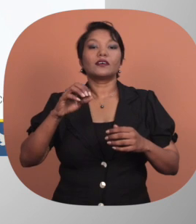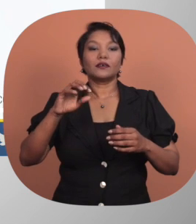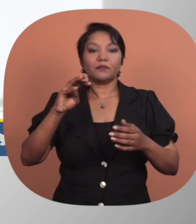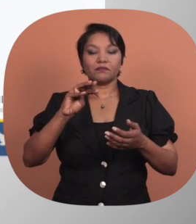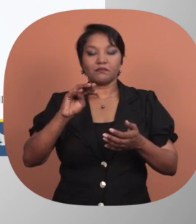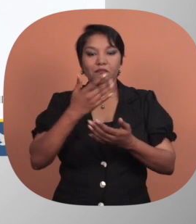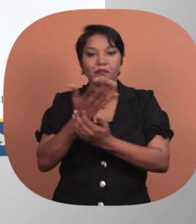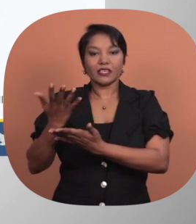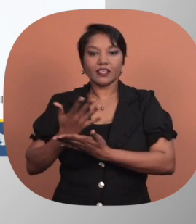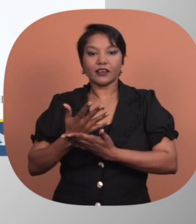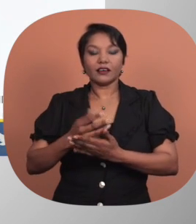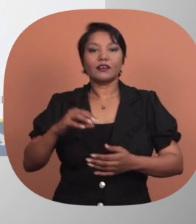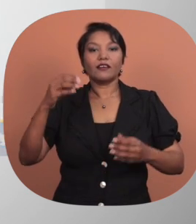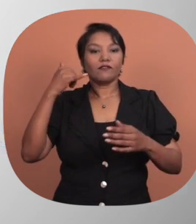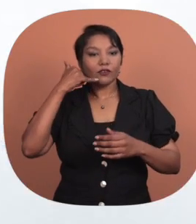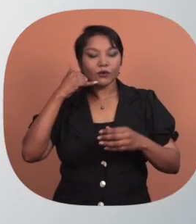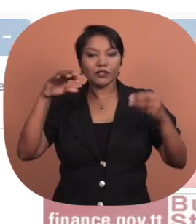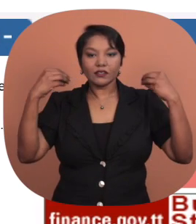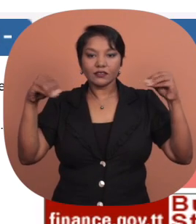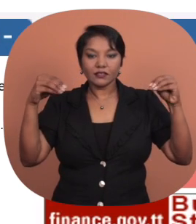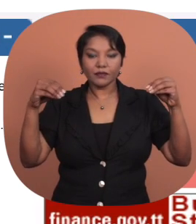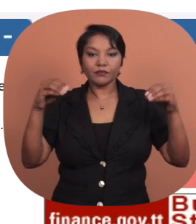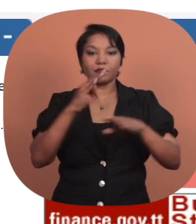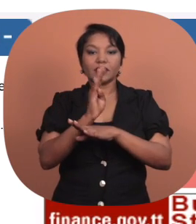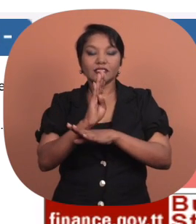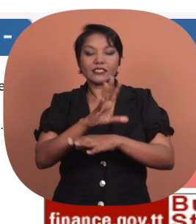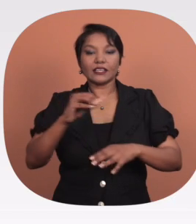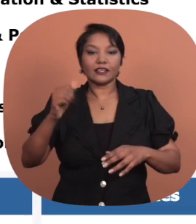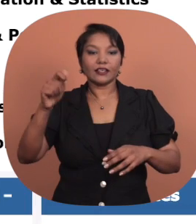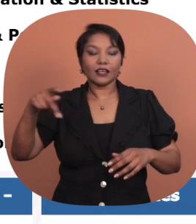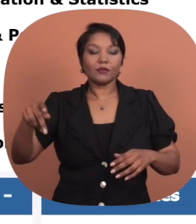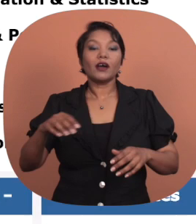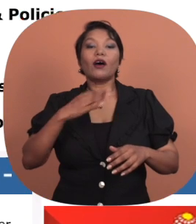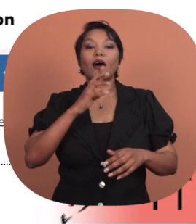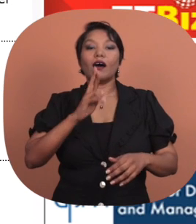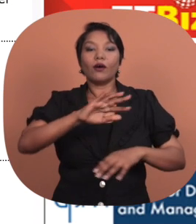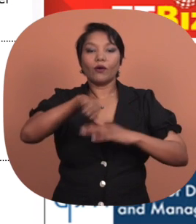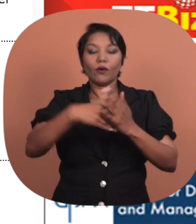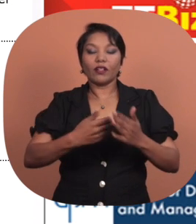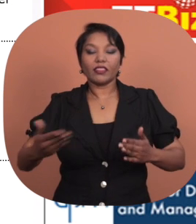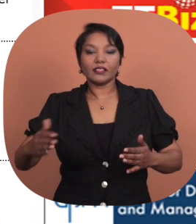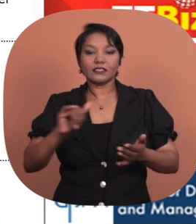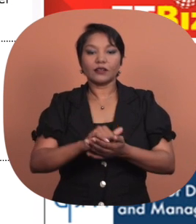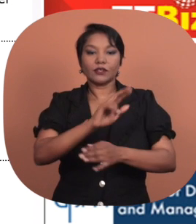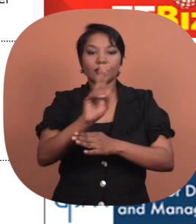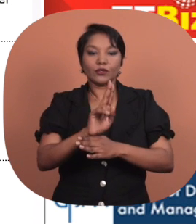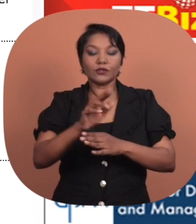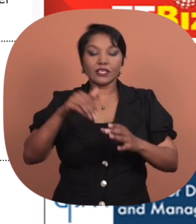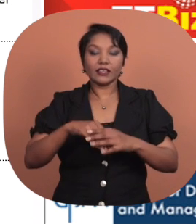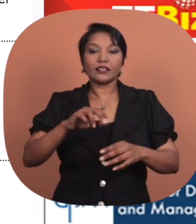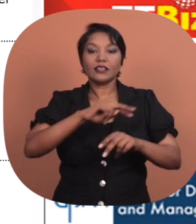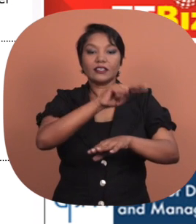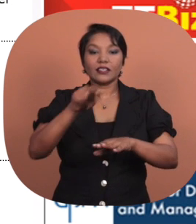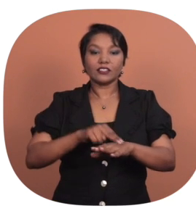e-commerce, and app indexing. These can all be integrated into the national ICT plan, thus creating the